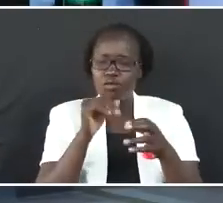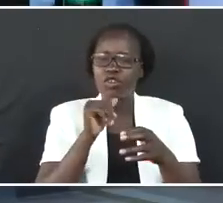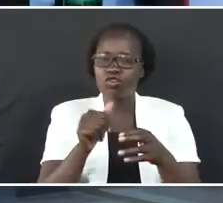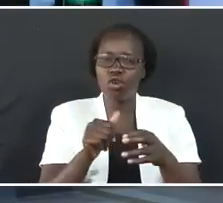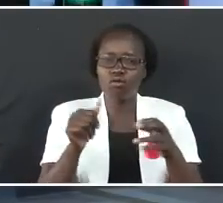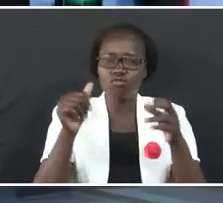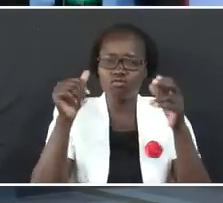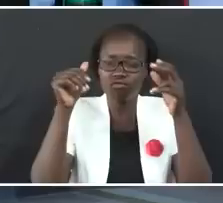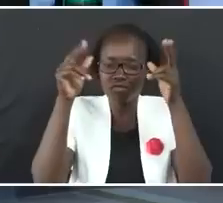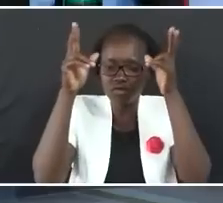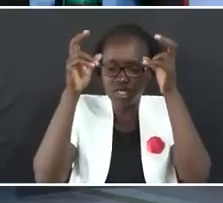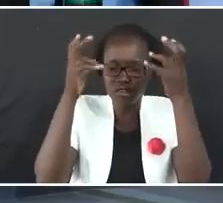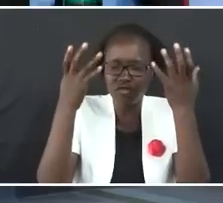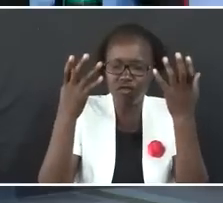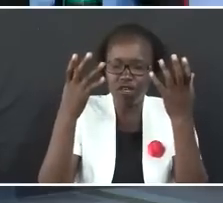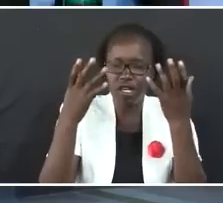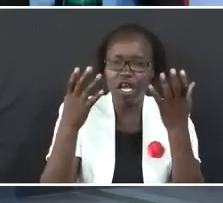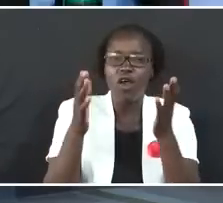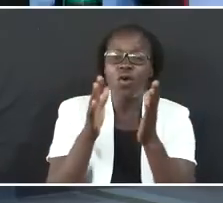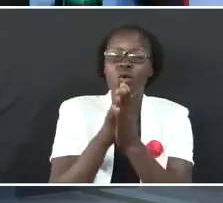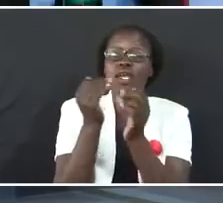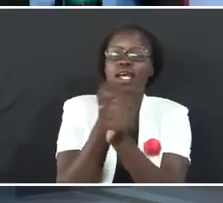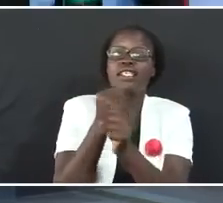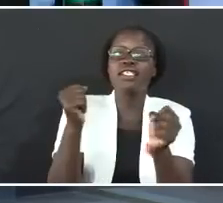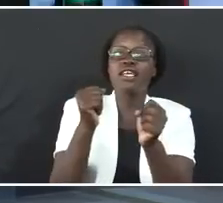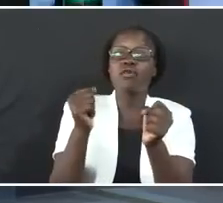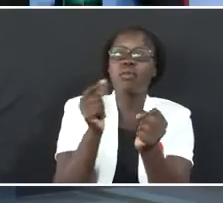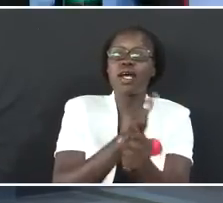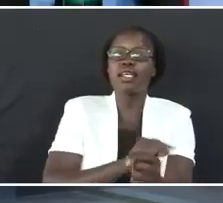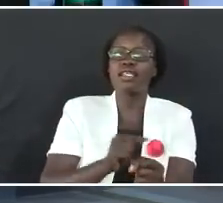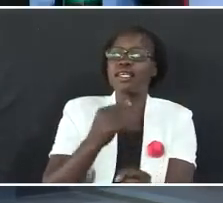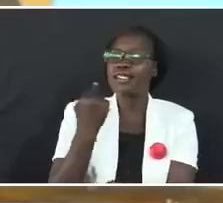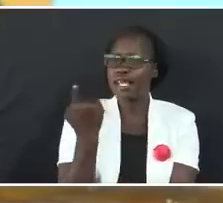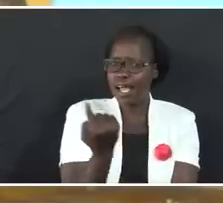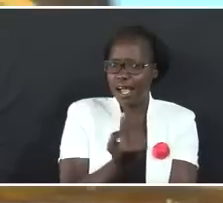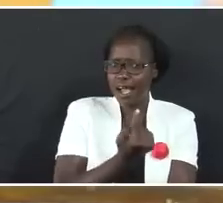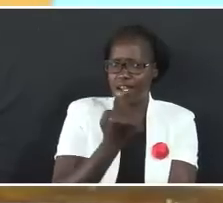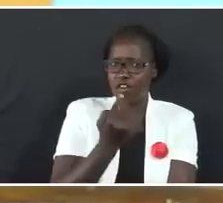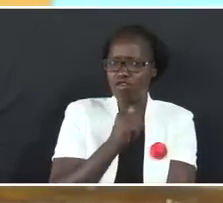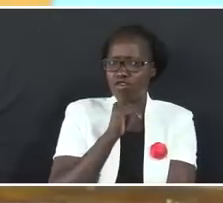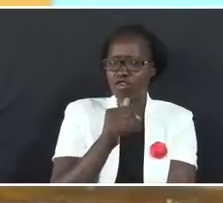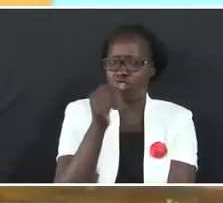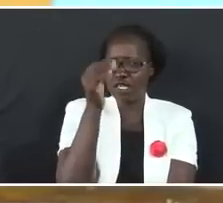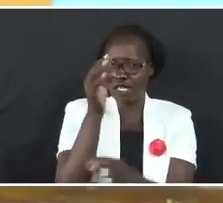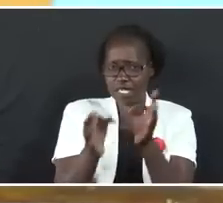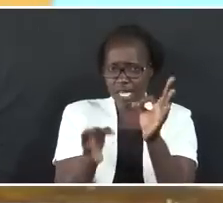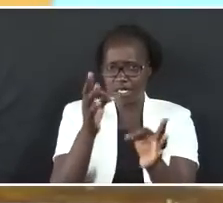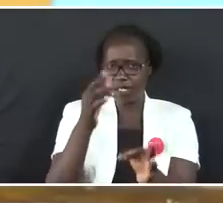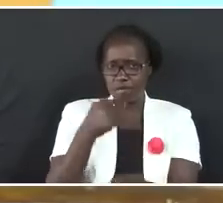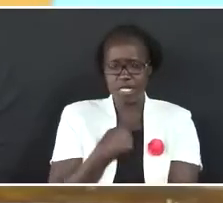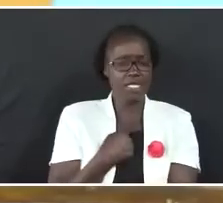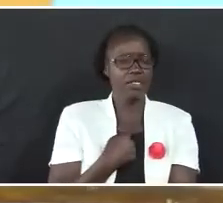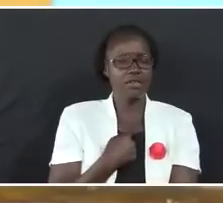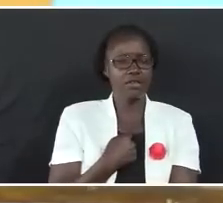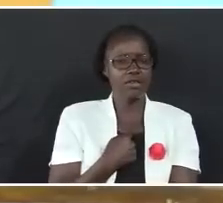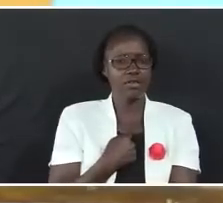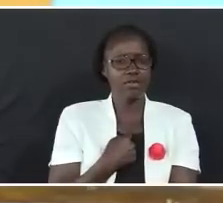evil. We are saved by grace alone. Do not judge me.